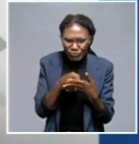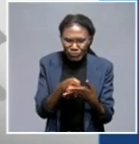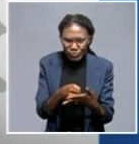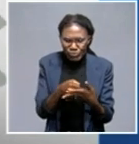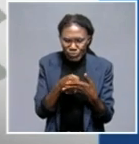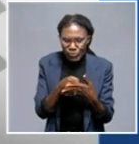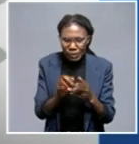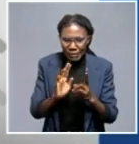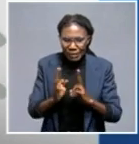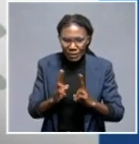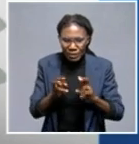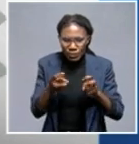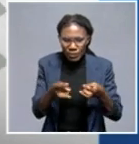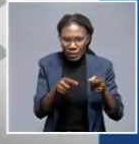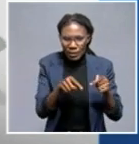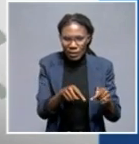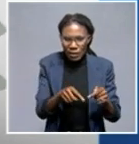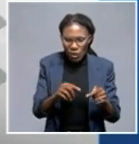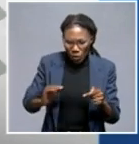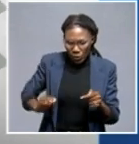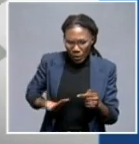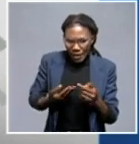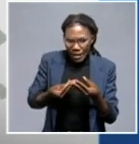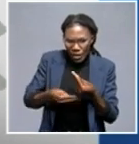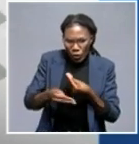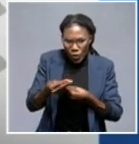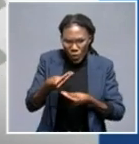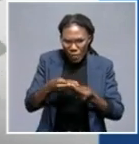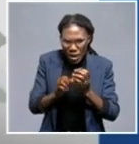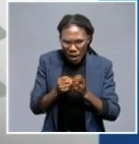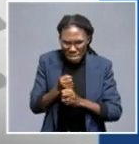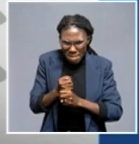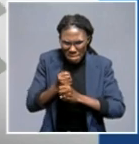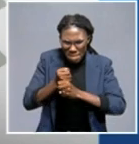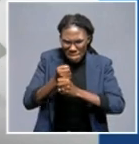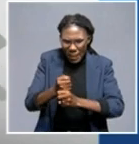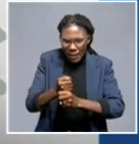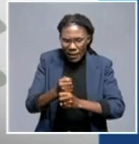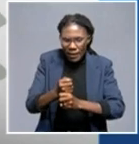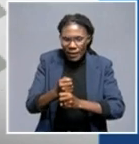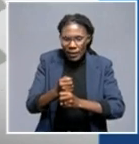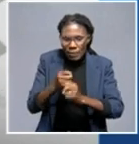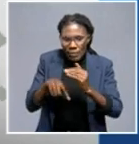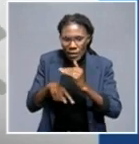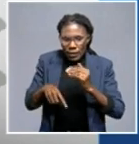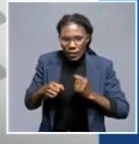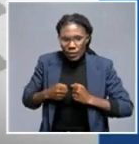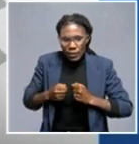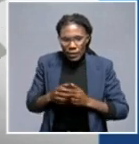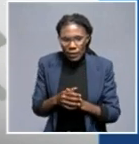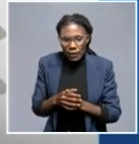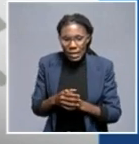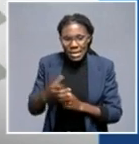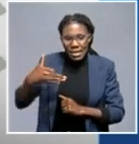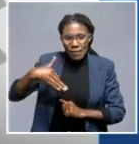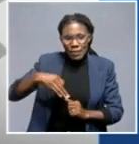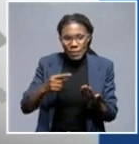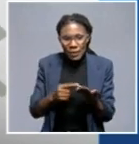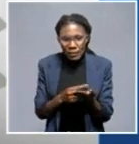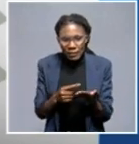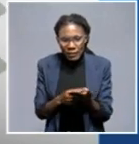session is to enhance economic content of our nation. Namibia and Ghana have